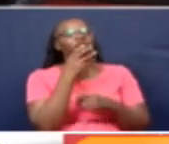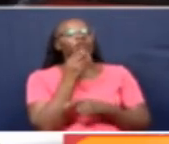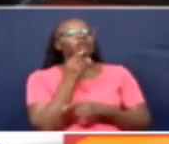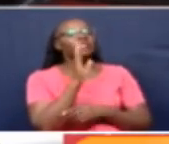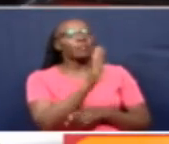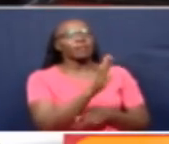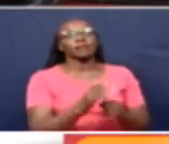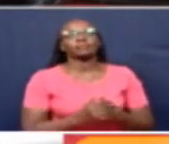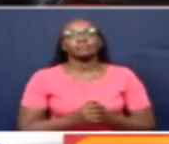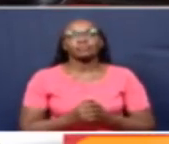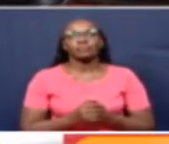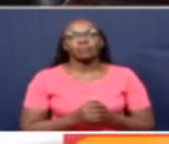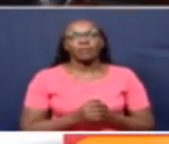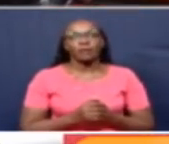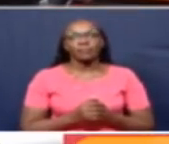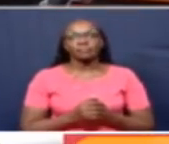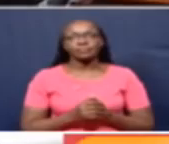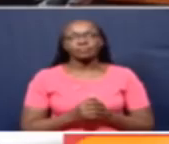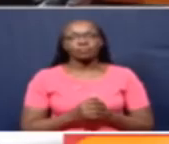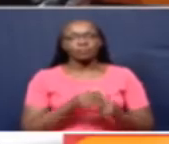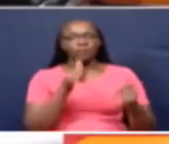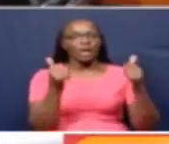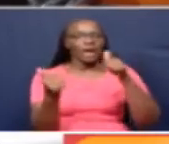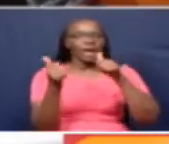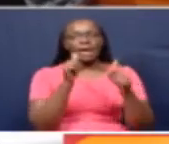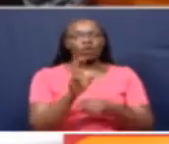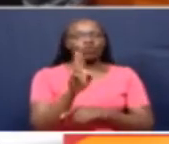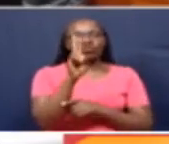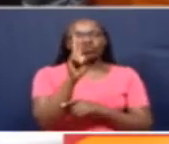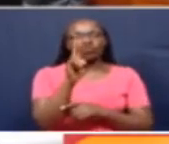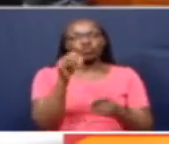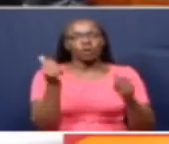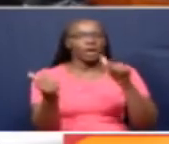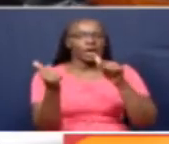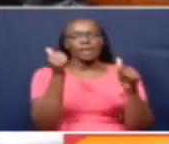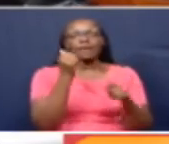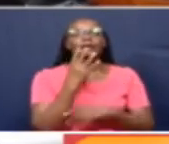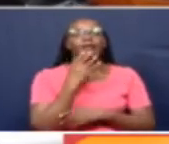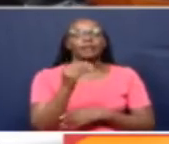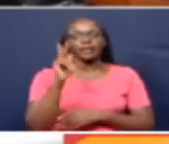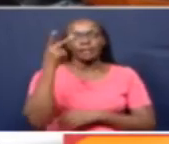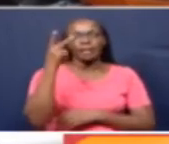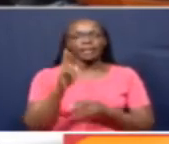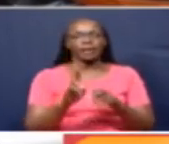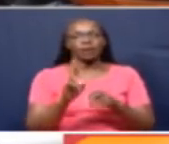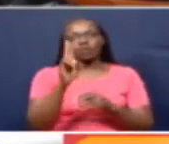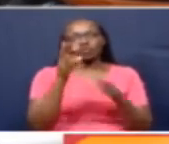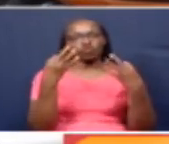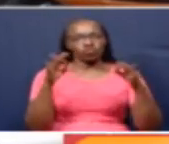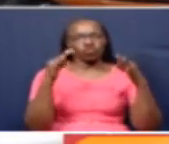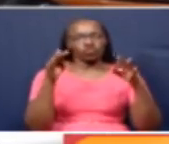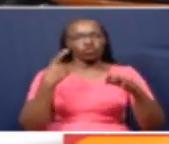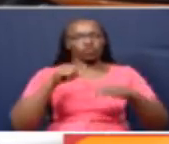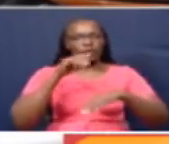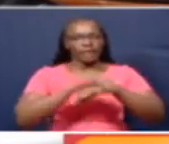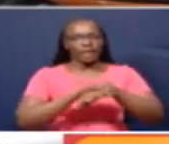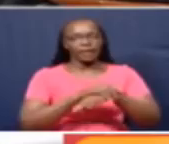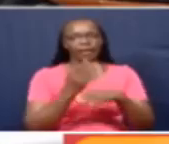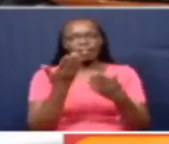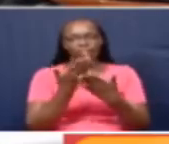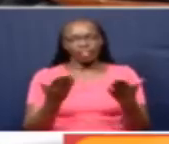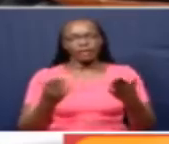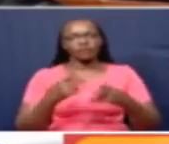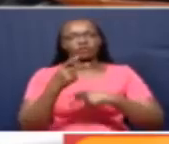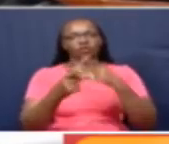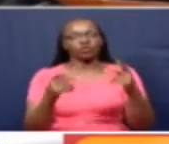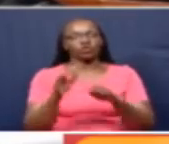Uhuru. Ayaya Kenyatta. Kenya Uhuru tumepata. Mambo yatakwenda bila shaka.